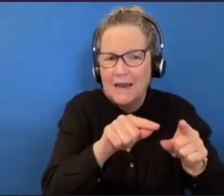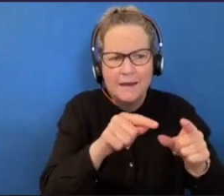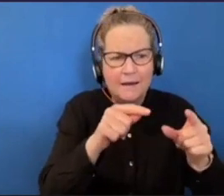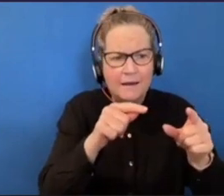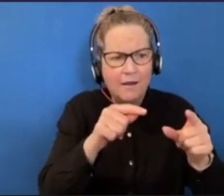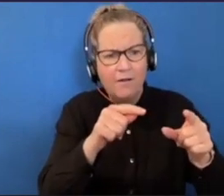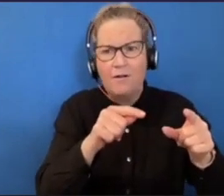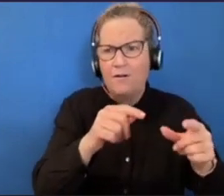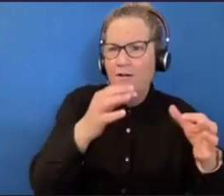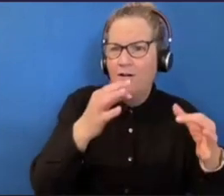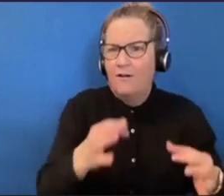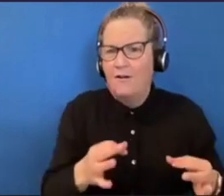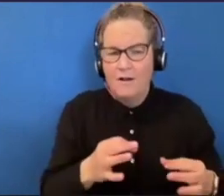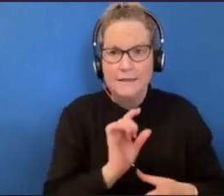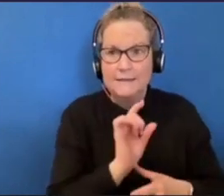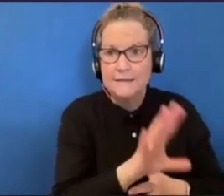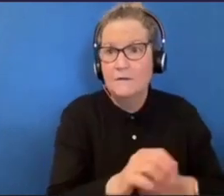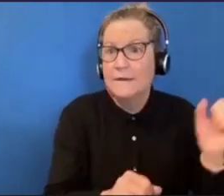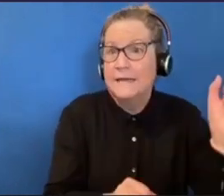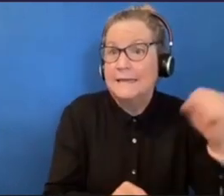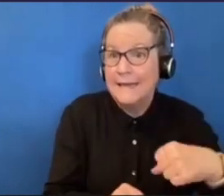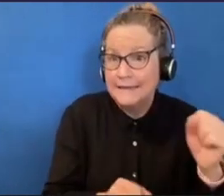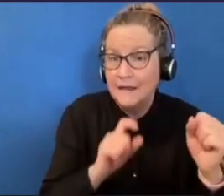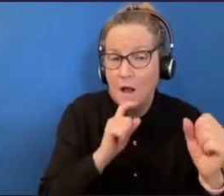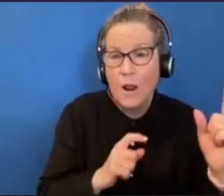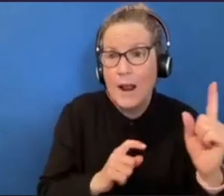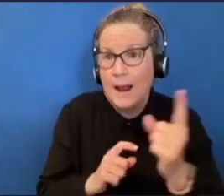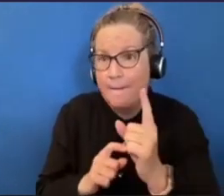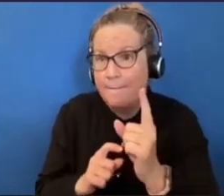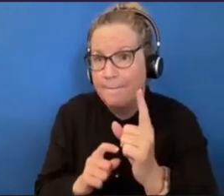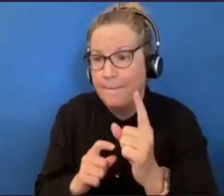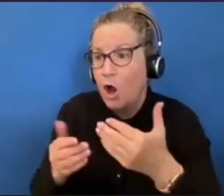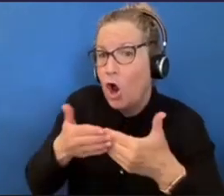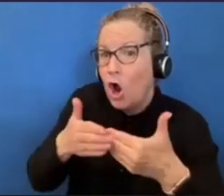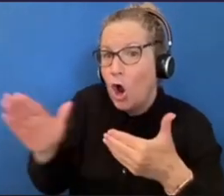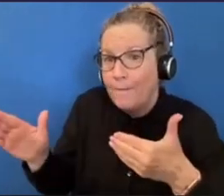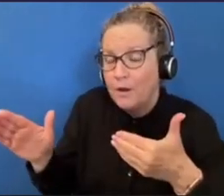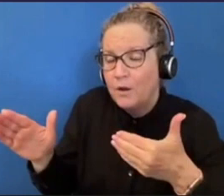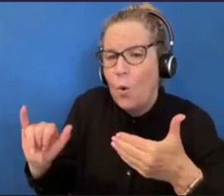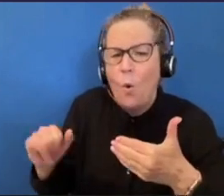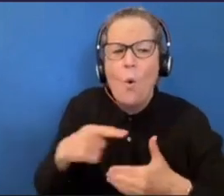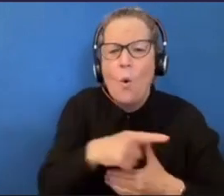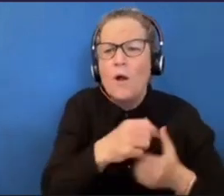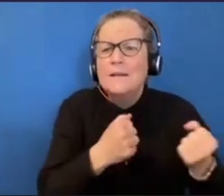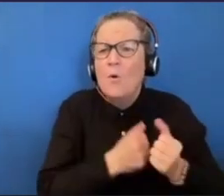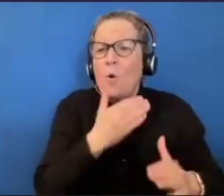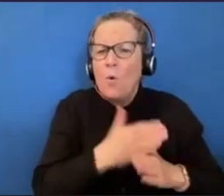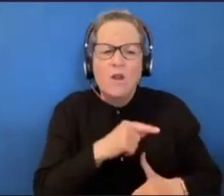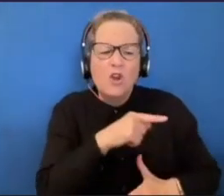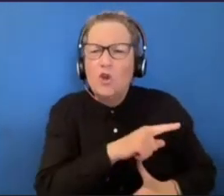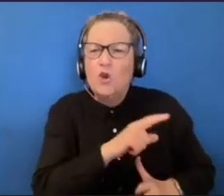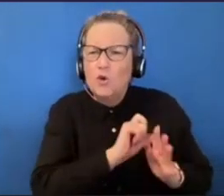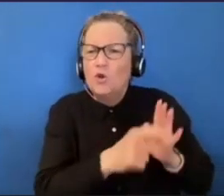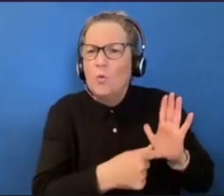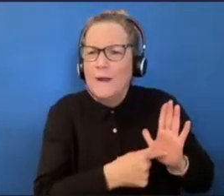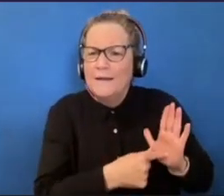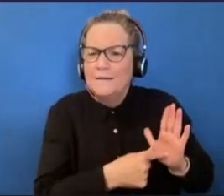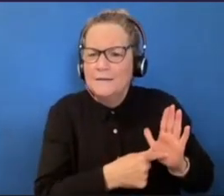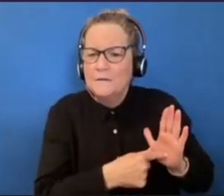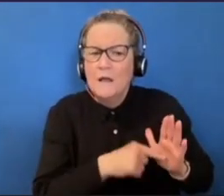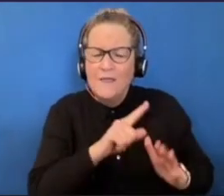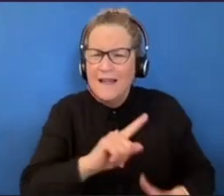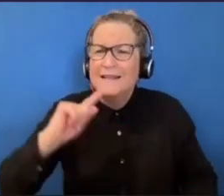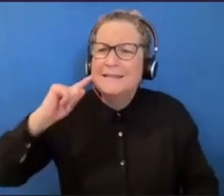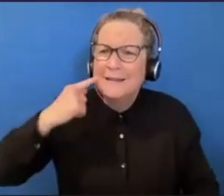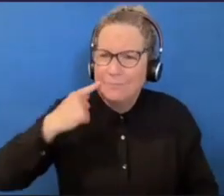art of deciding who and how they are going to be welcomed into her home. And that was done thoughtfully and